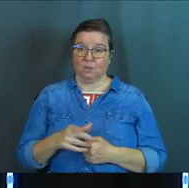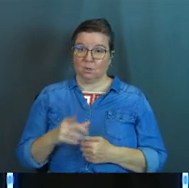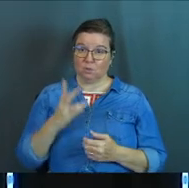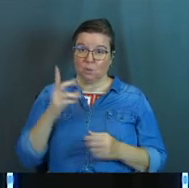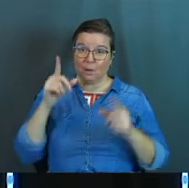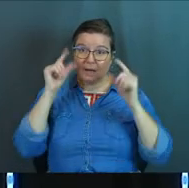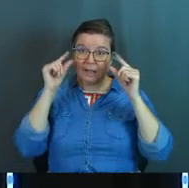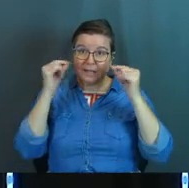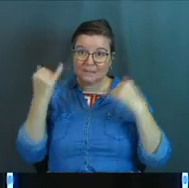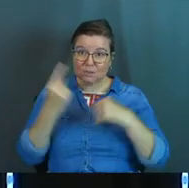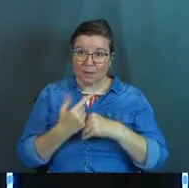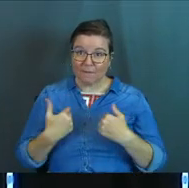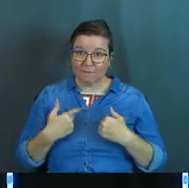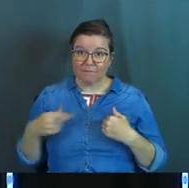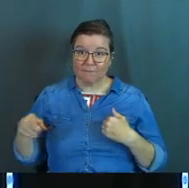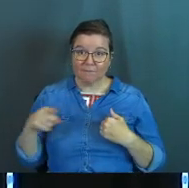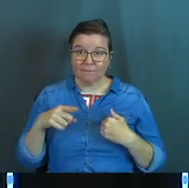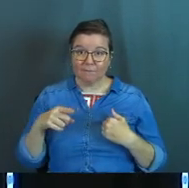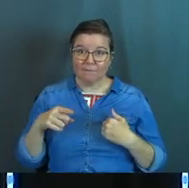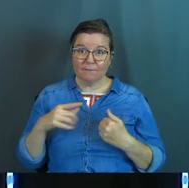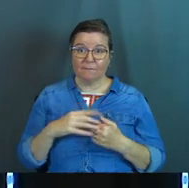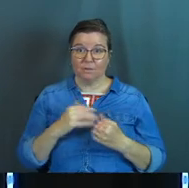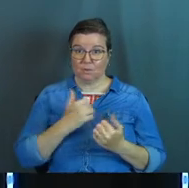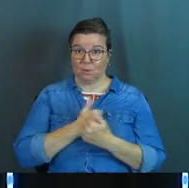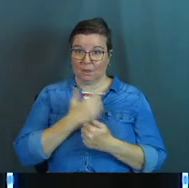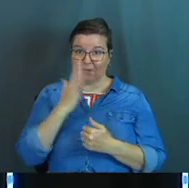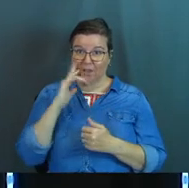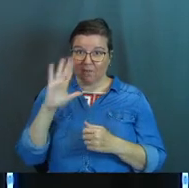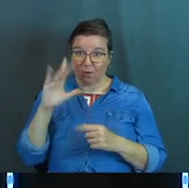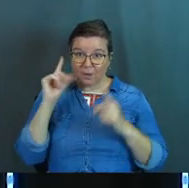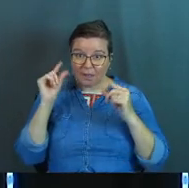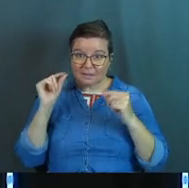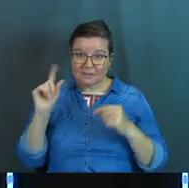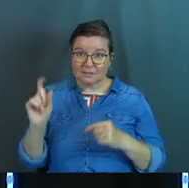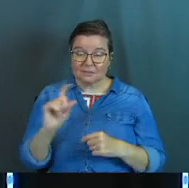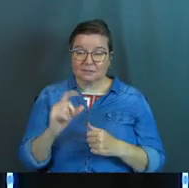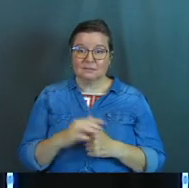Do you wear glasses today? Do you love God for your glasses?